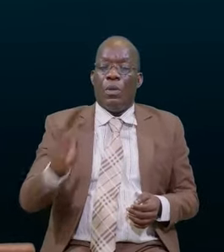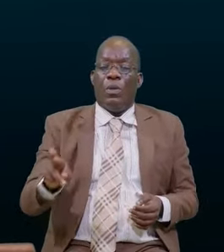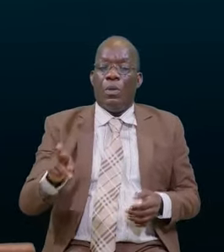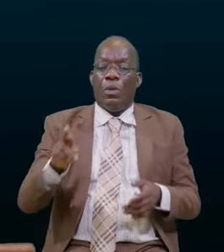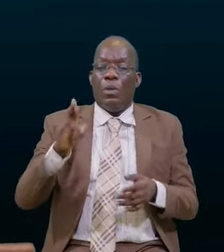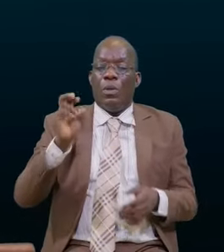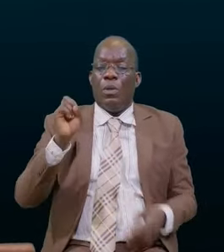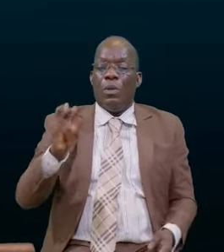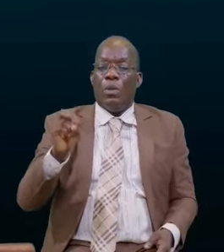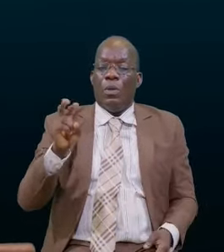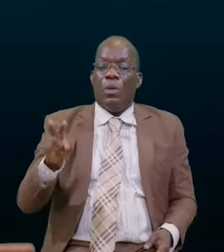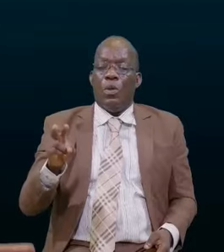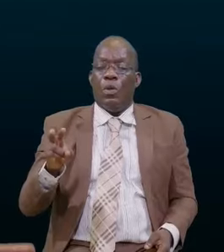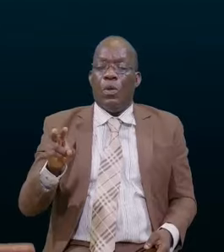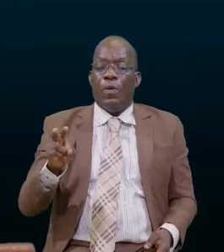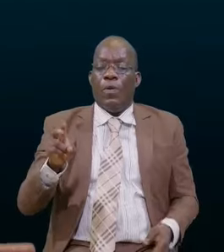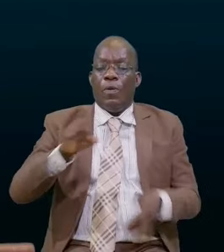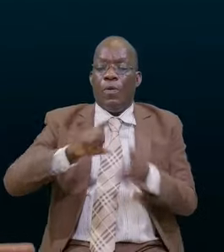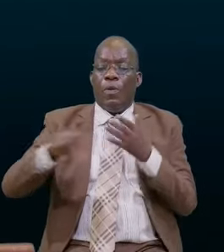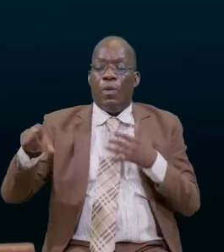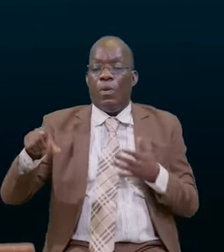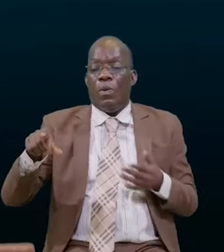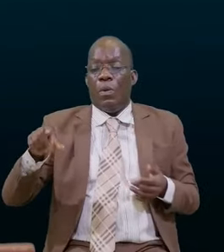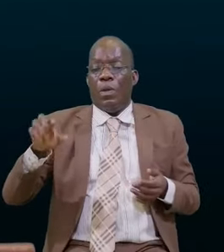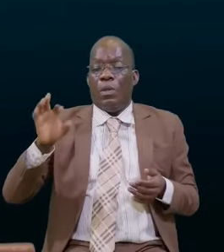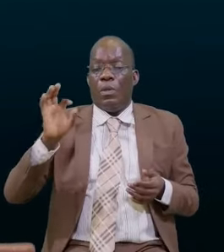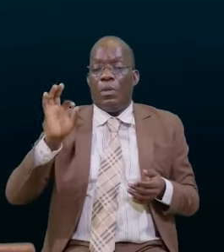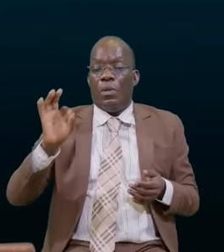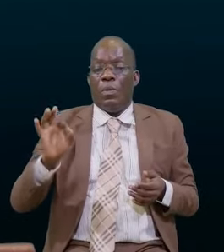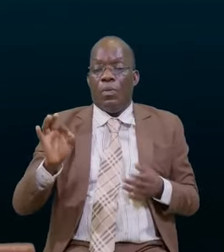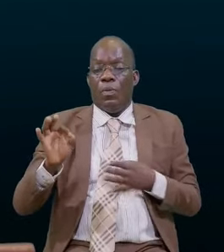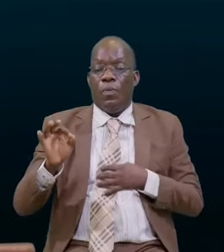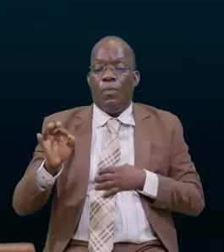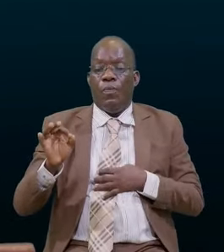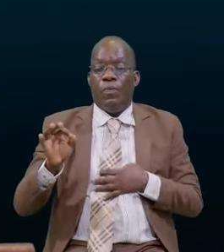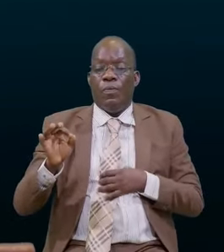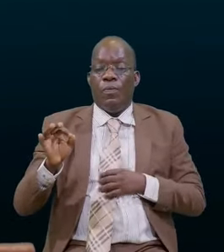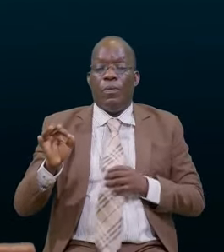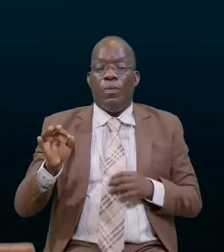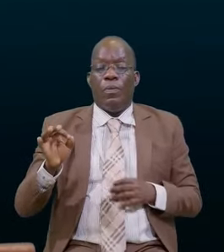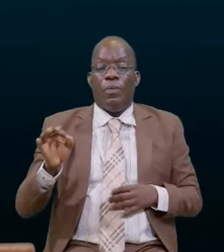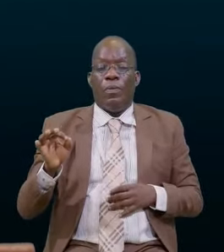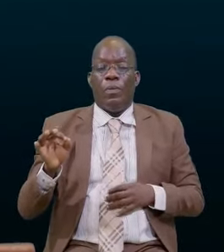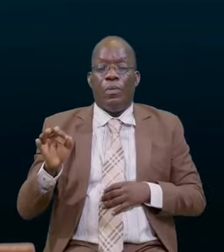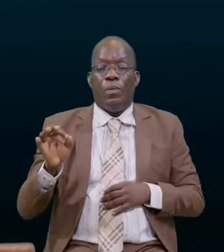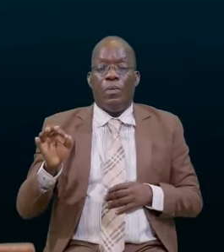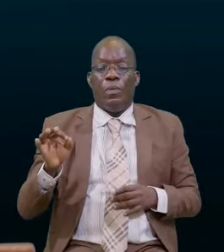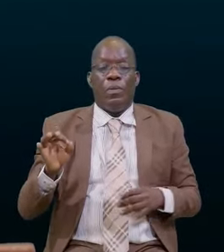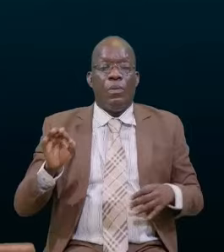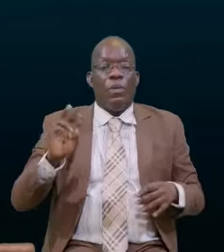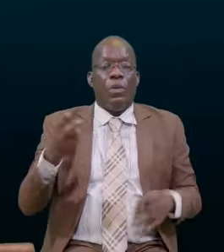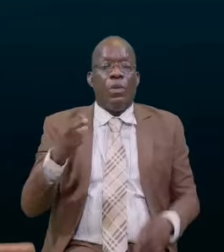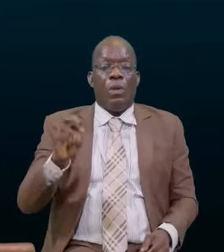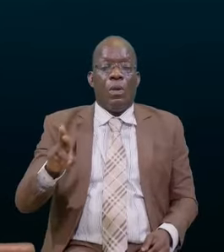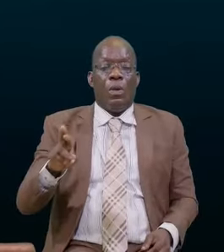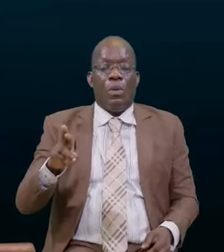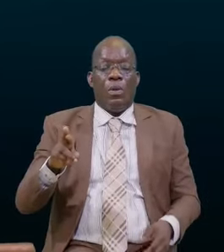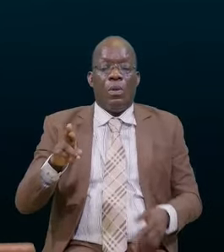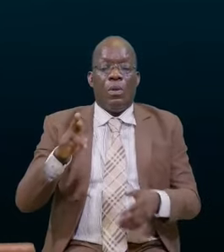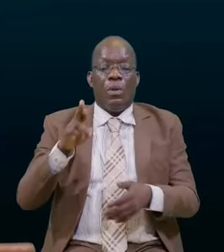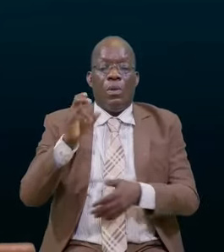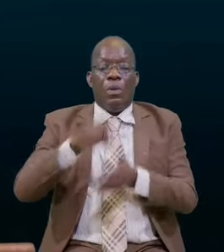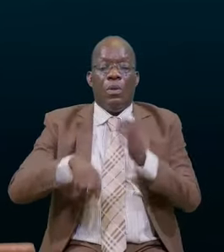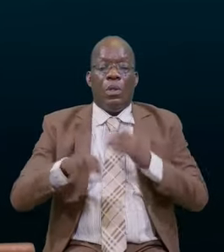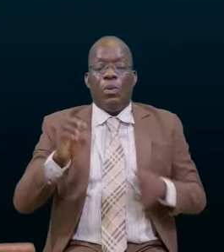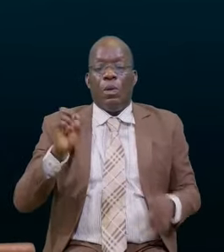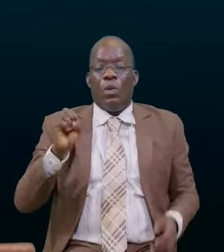2 Corinthians chapter 12 I read verse 9 2 Corinthians 12 verse